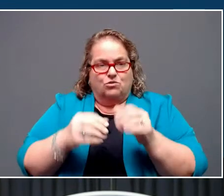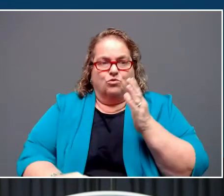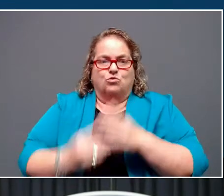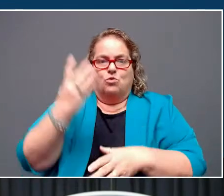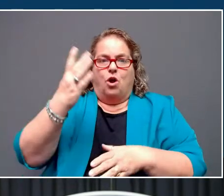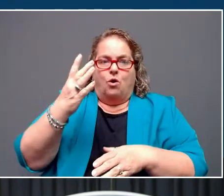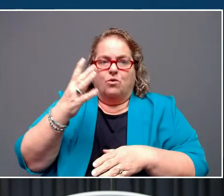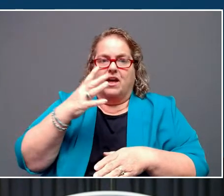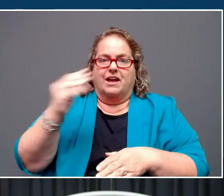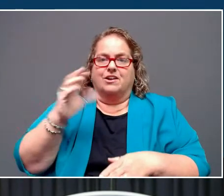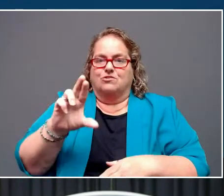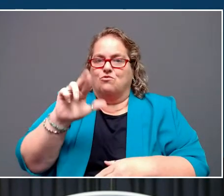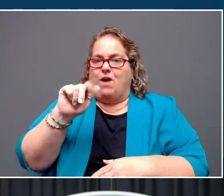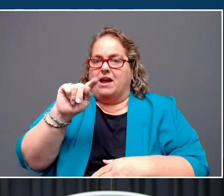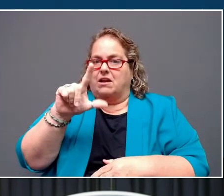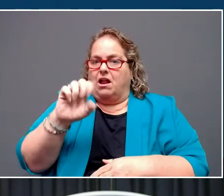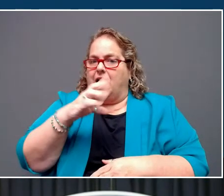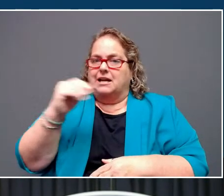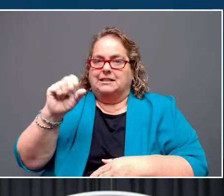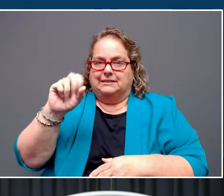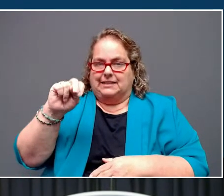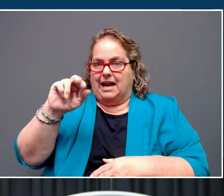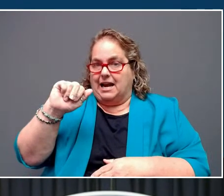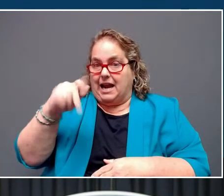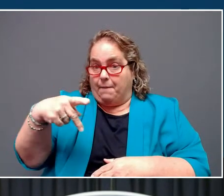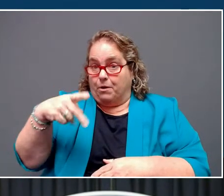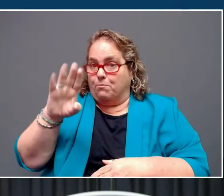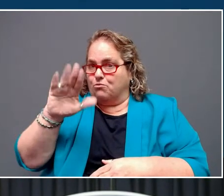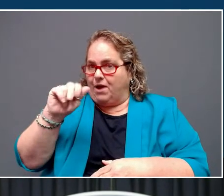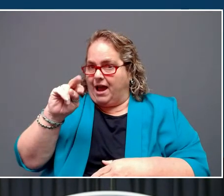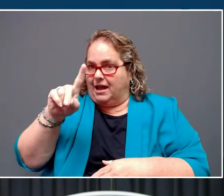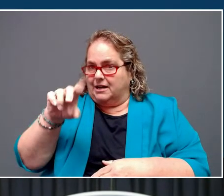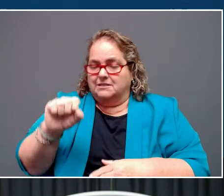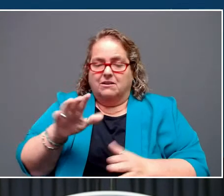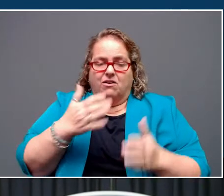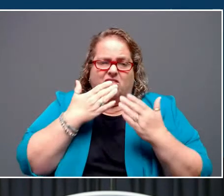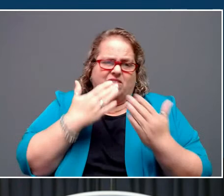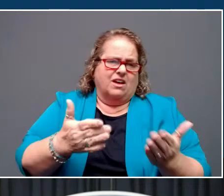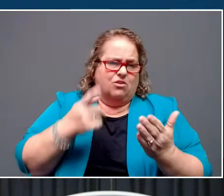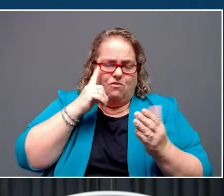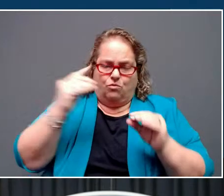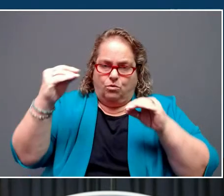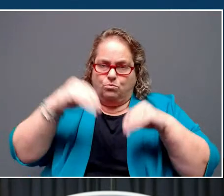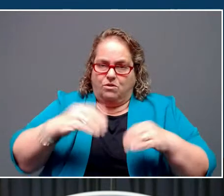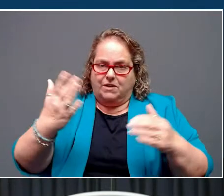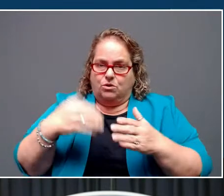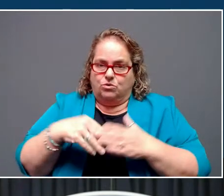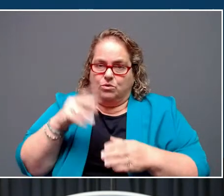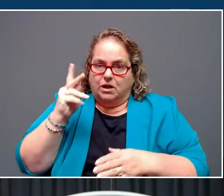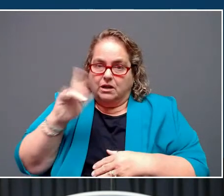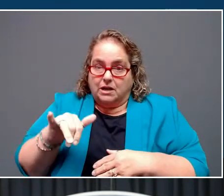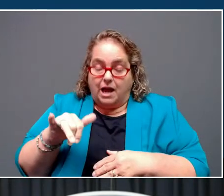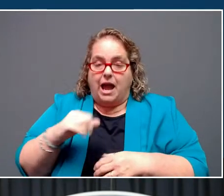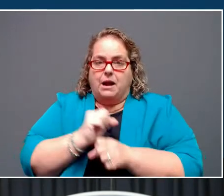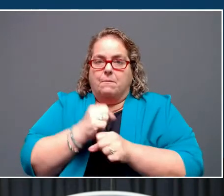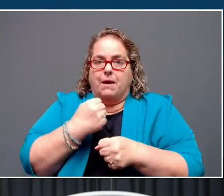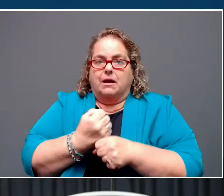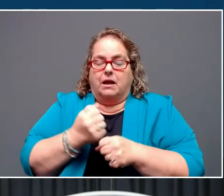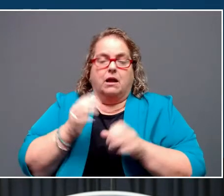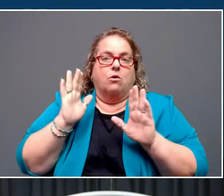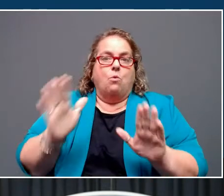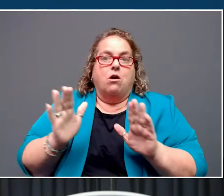Snap brands. Thank you to the company's leader for locating in the Commonwealth and creating quality jobs for our